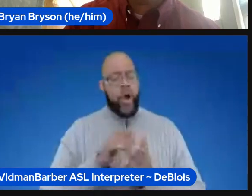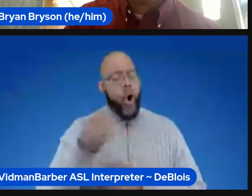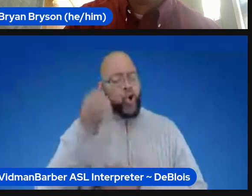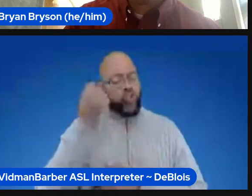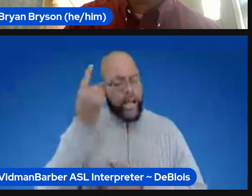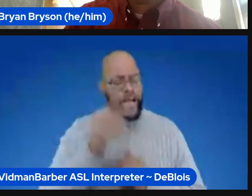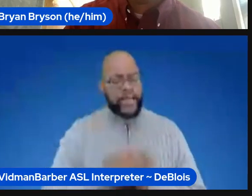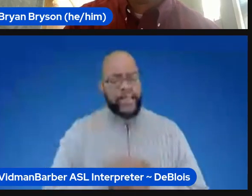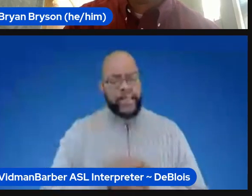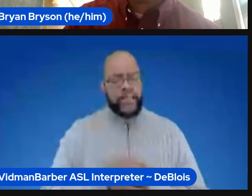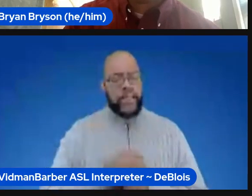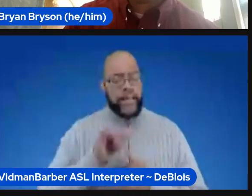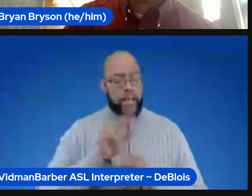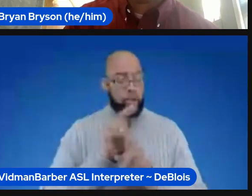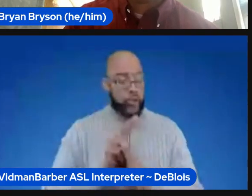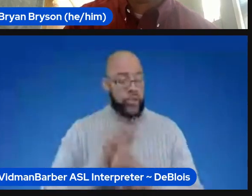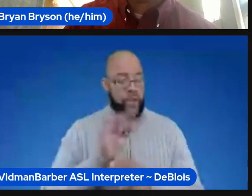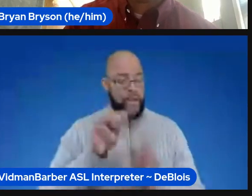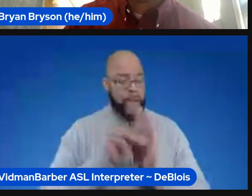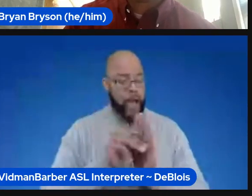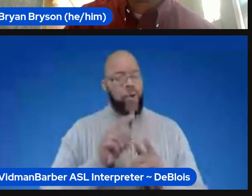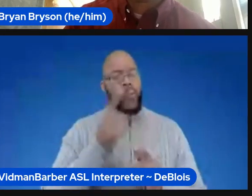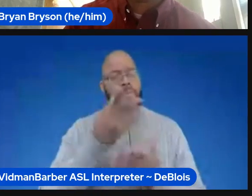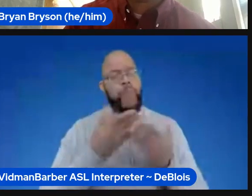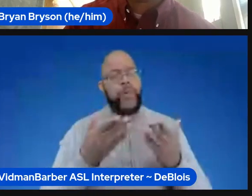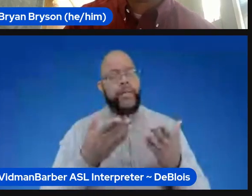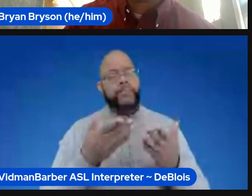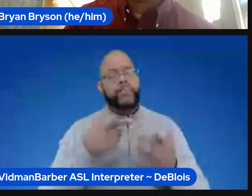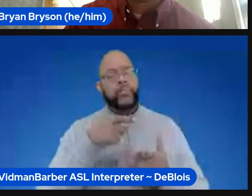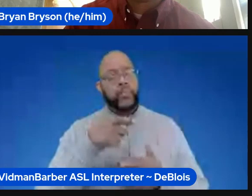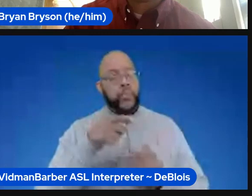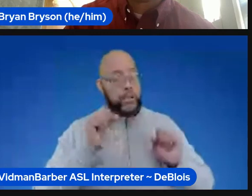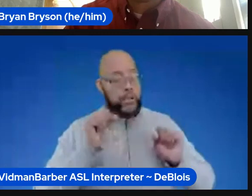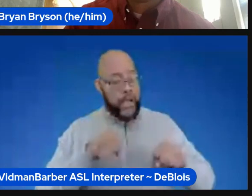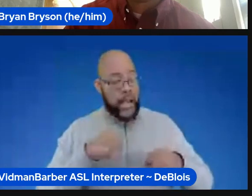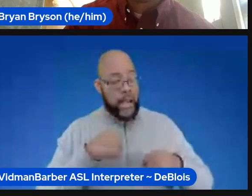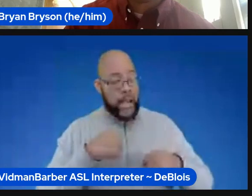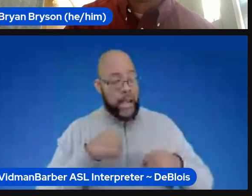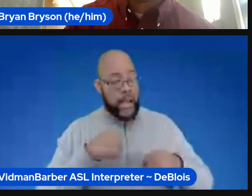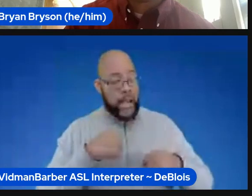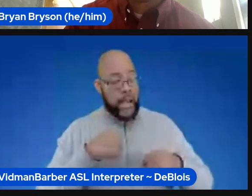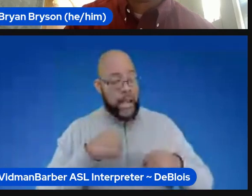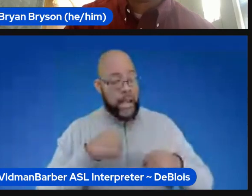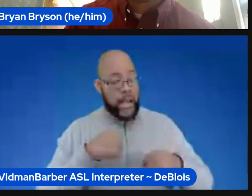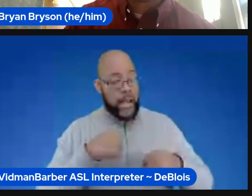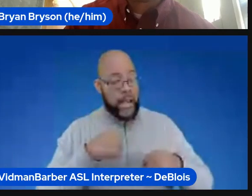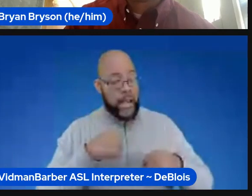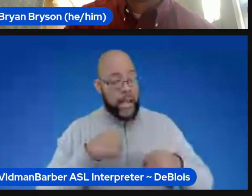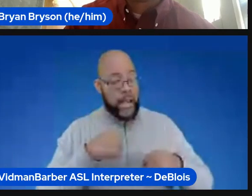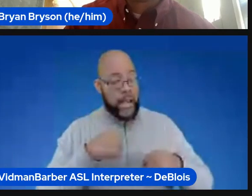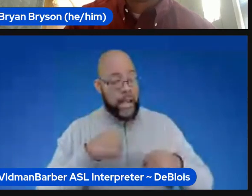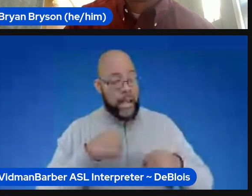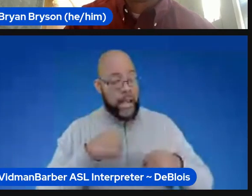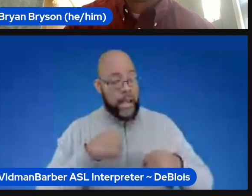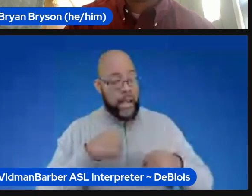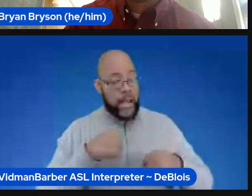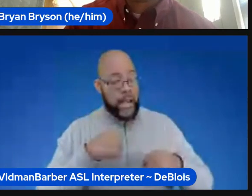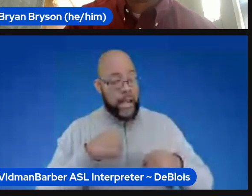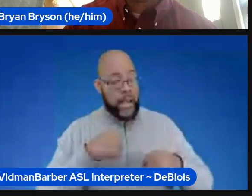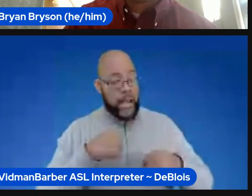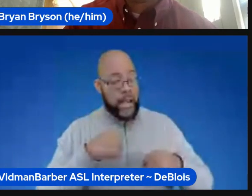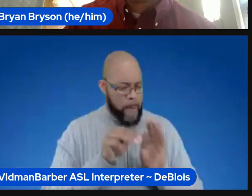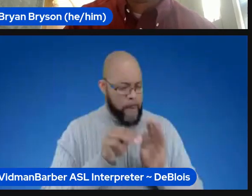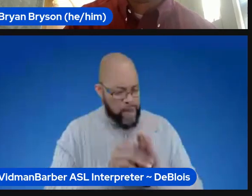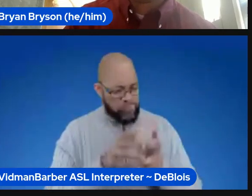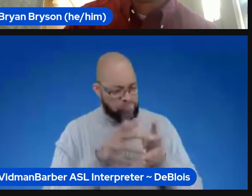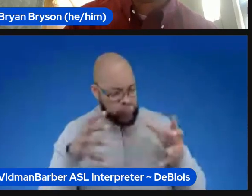the utility of the model. So one thing is you can create a really good model, a really robust model